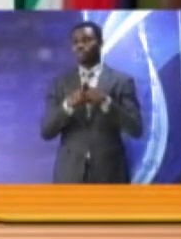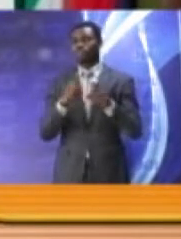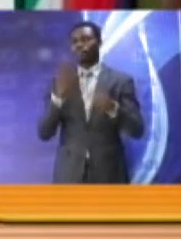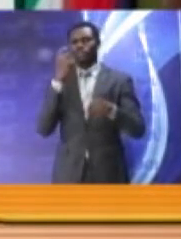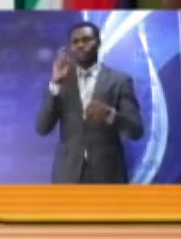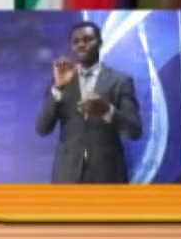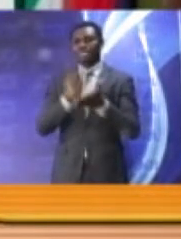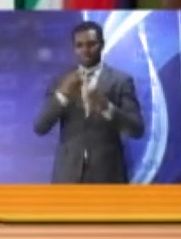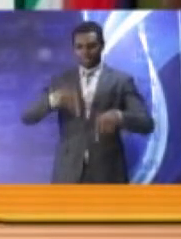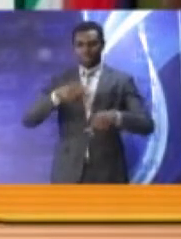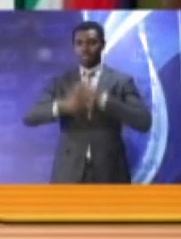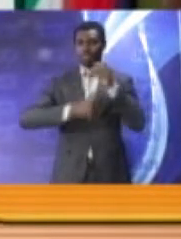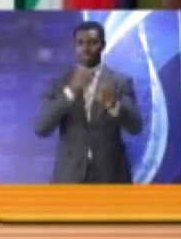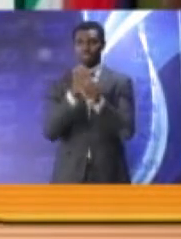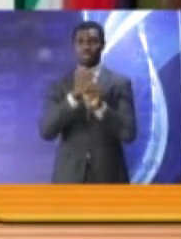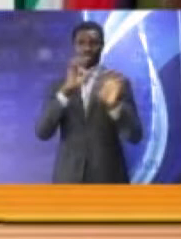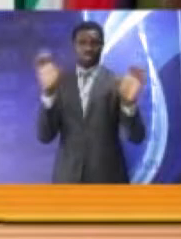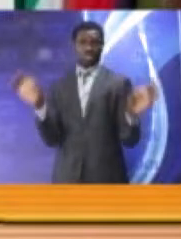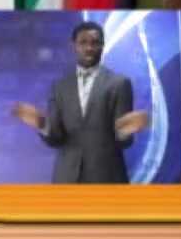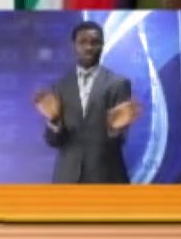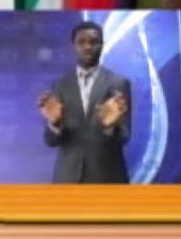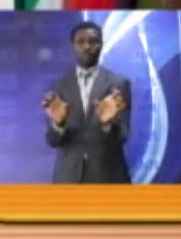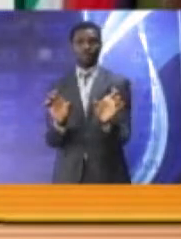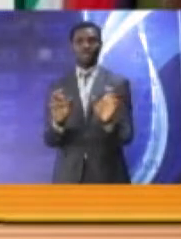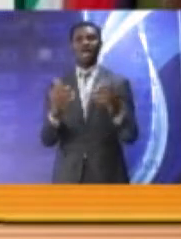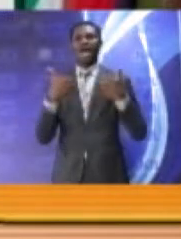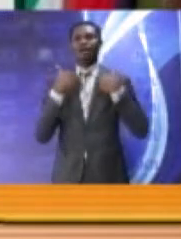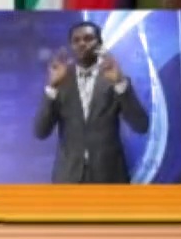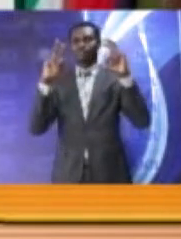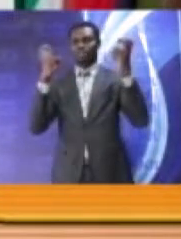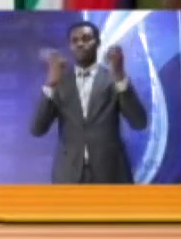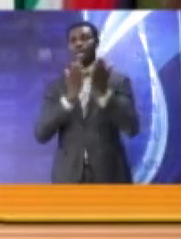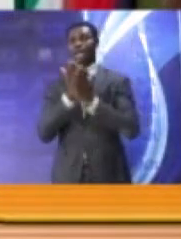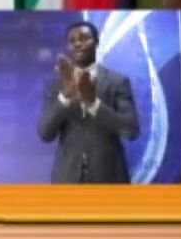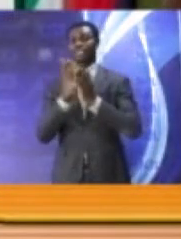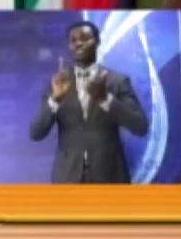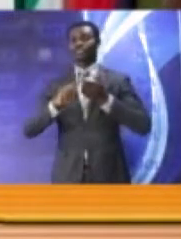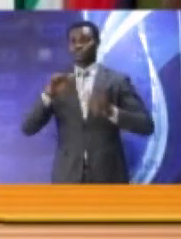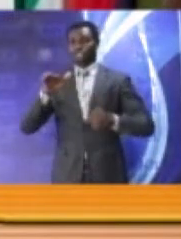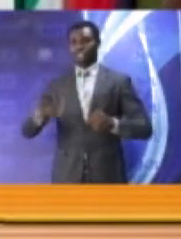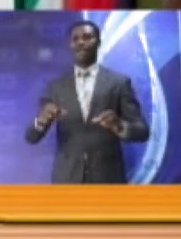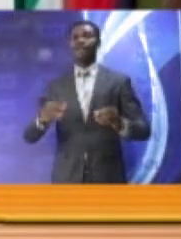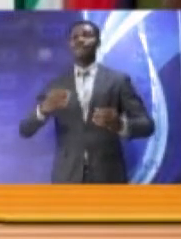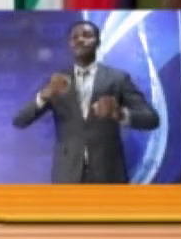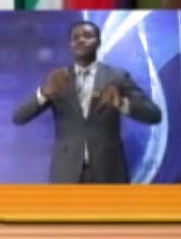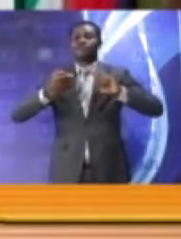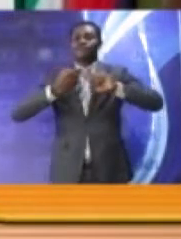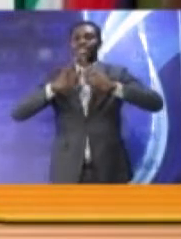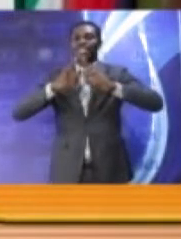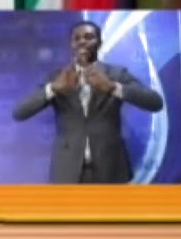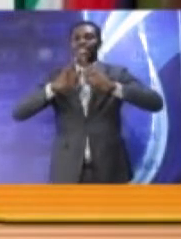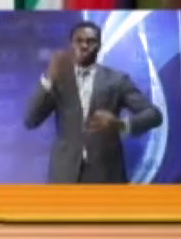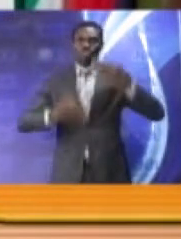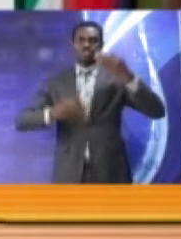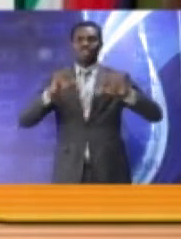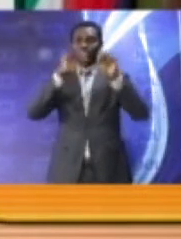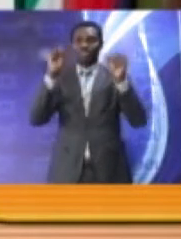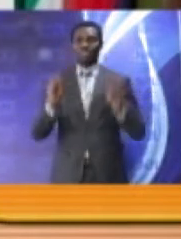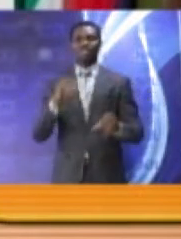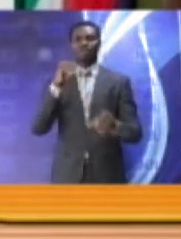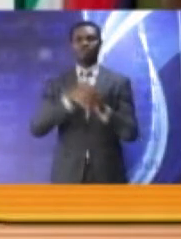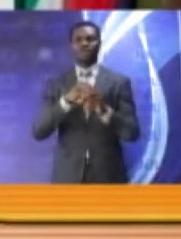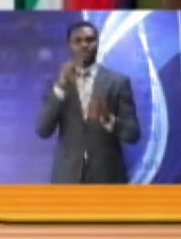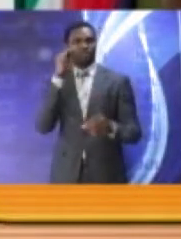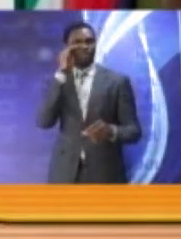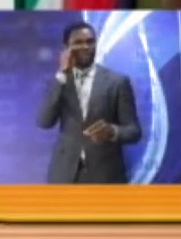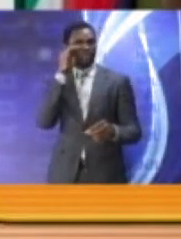year's commemorative activities with the theme Access to a Child-Friendly Justice System in Nigeria have moved online